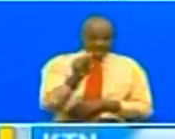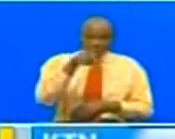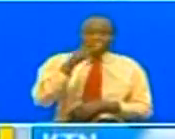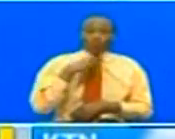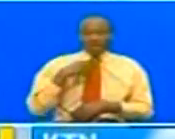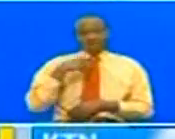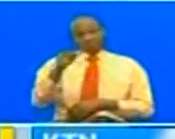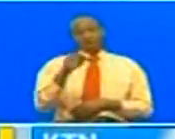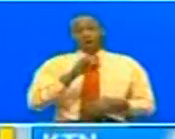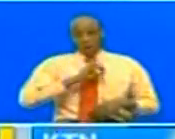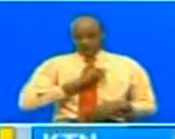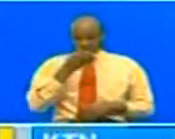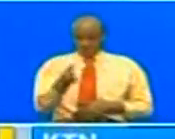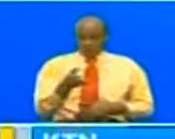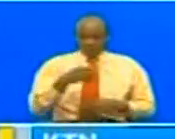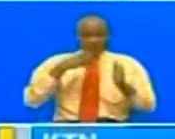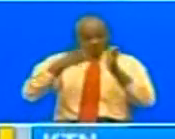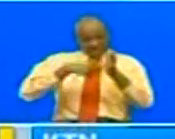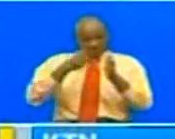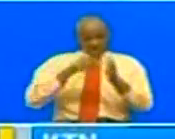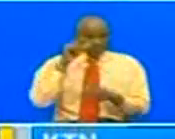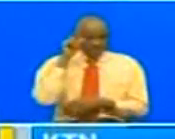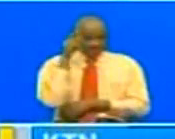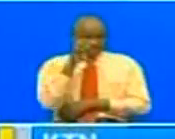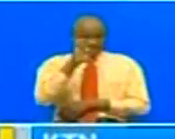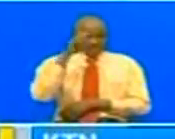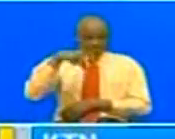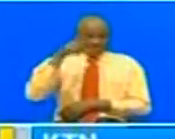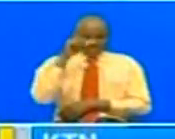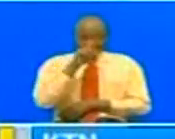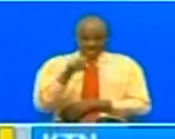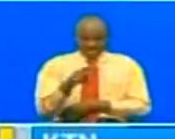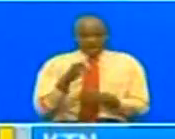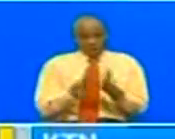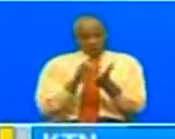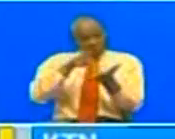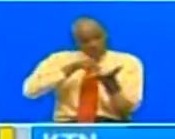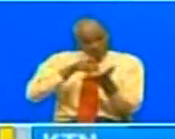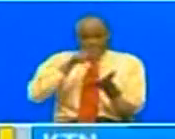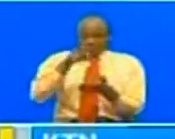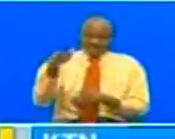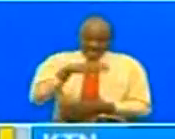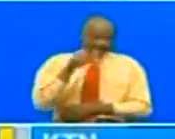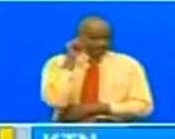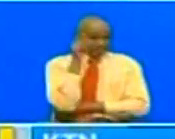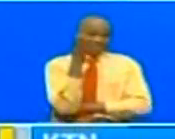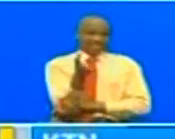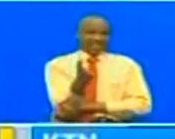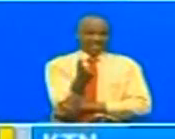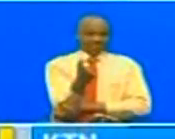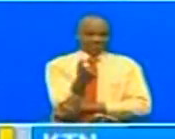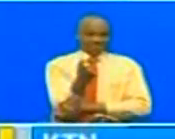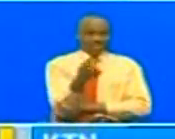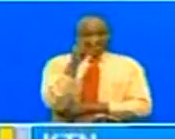the prosecution of owners of the metal refinery EPZ Limited over lead poisoning of Owino Uhuru residents in